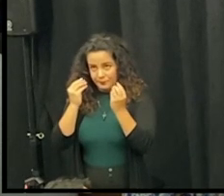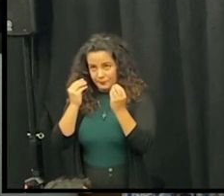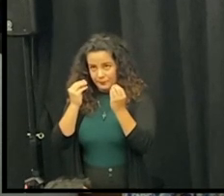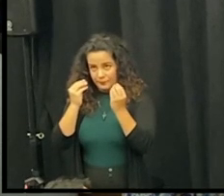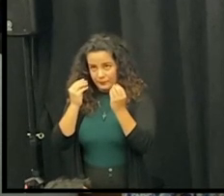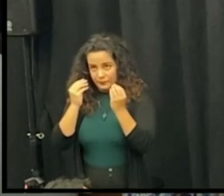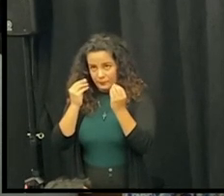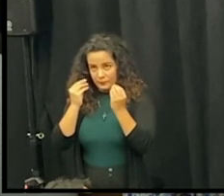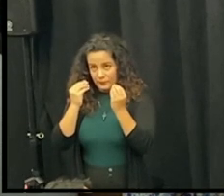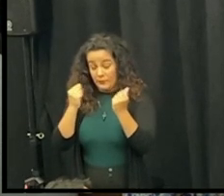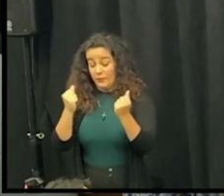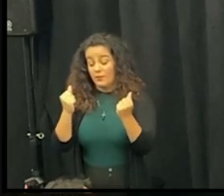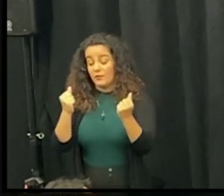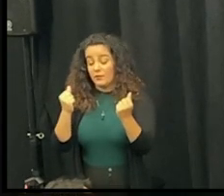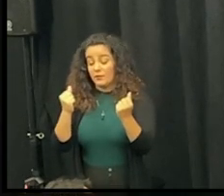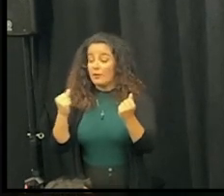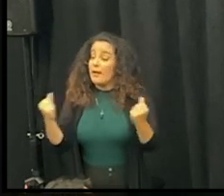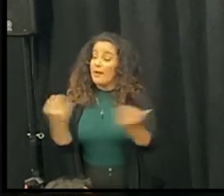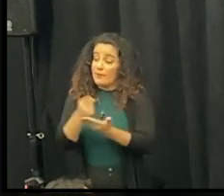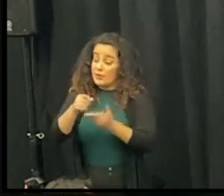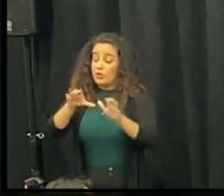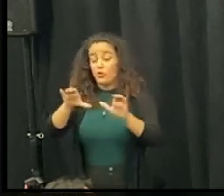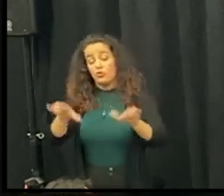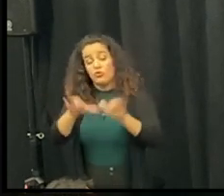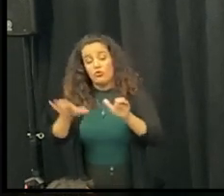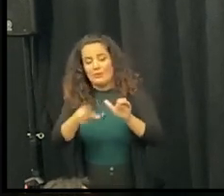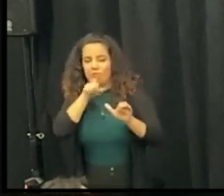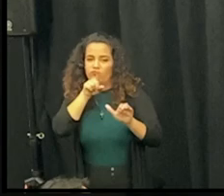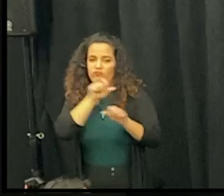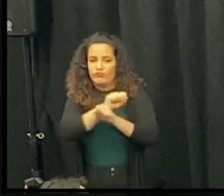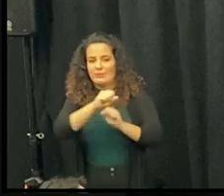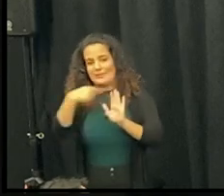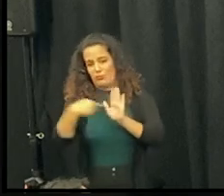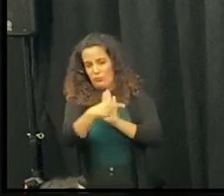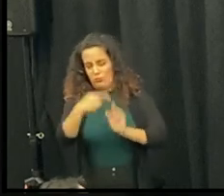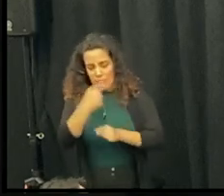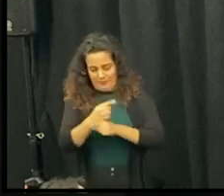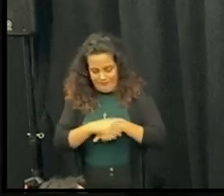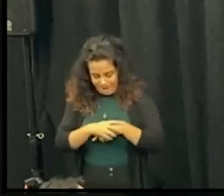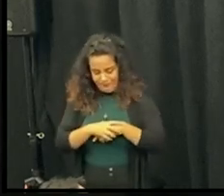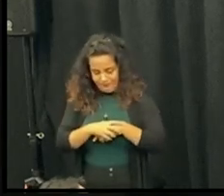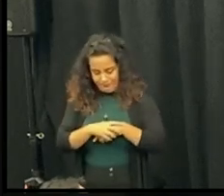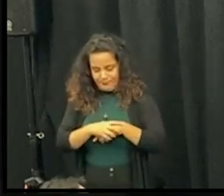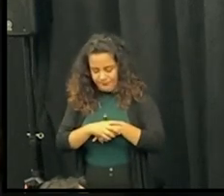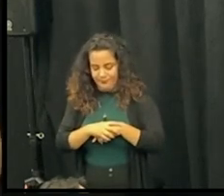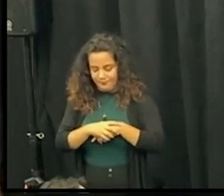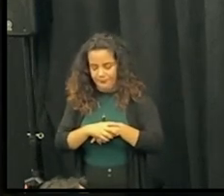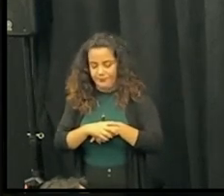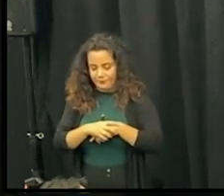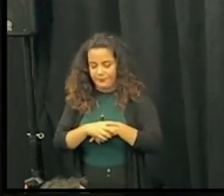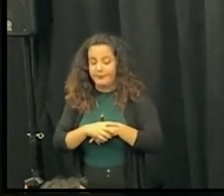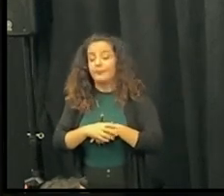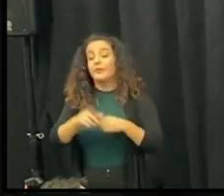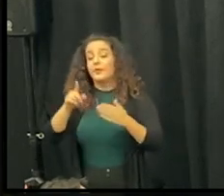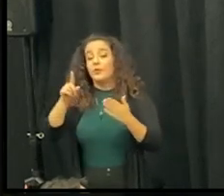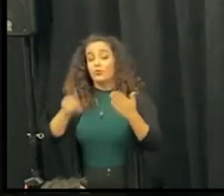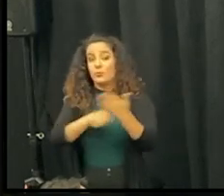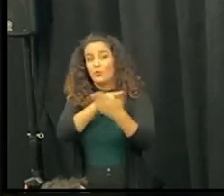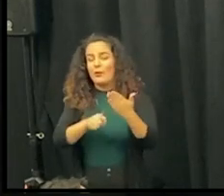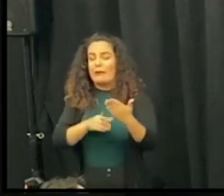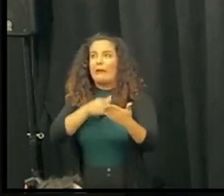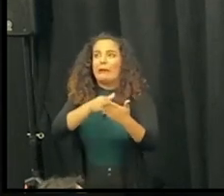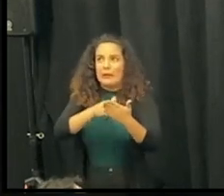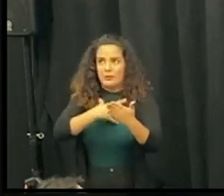of what you're doing is discriminatory in its own way. Right. That it's discriminatory against white men. That,